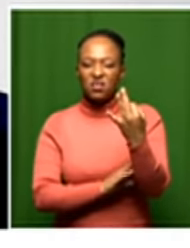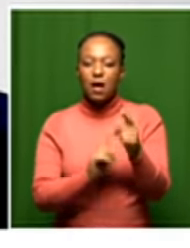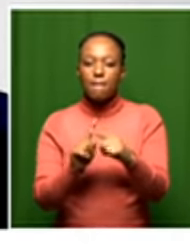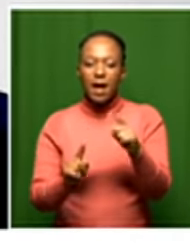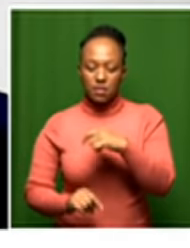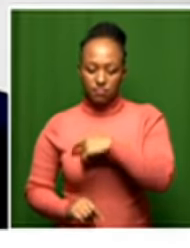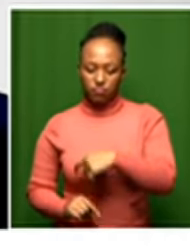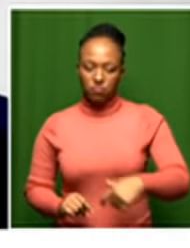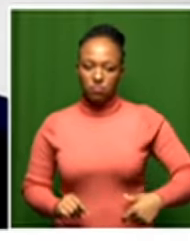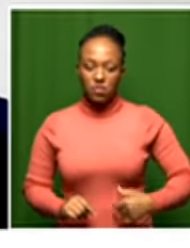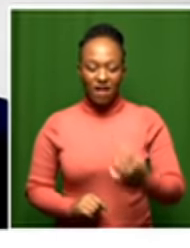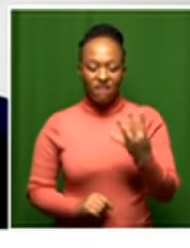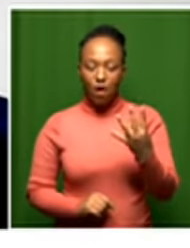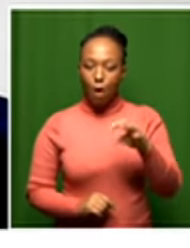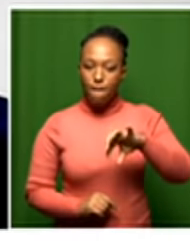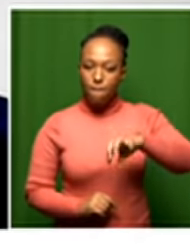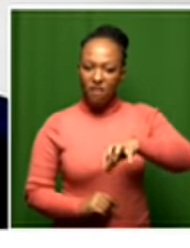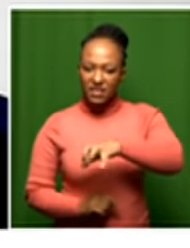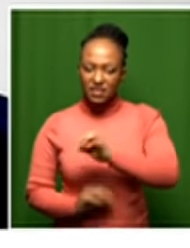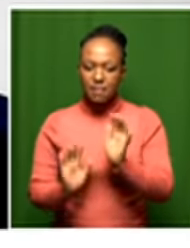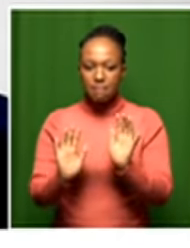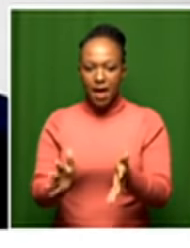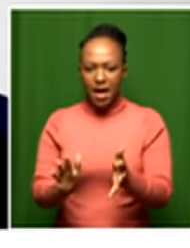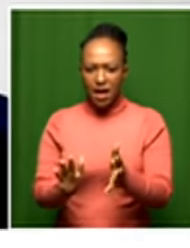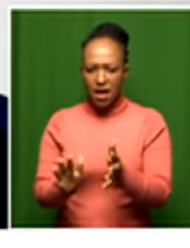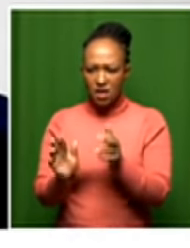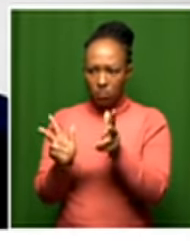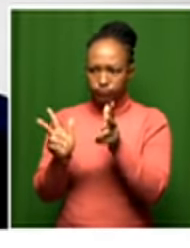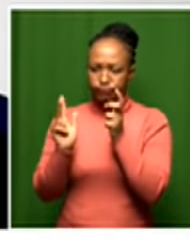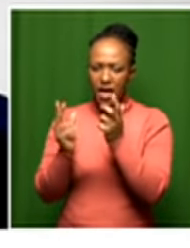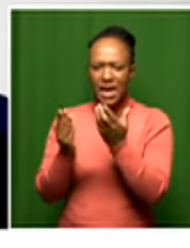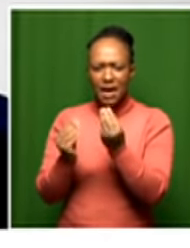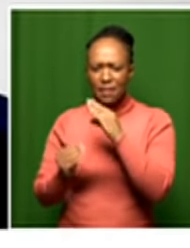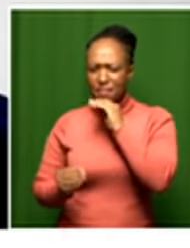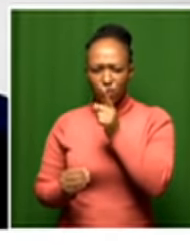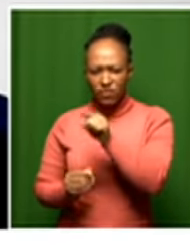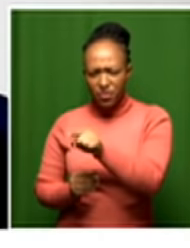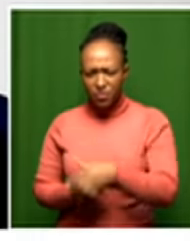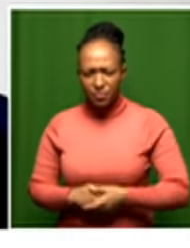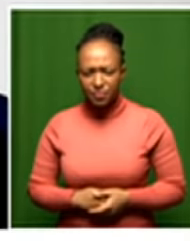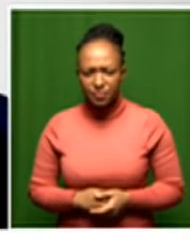only 4 provinces so far. What do you read from the latest numbers?